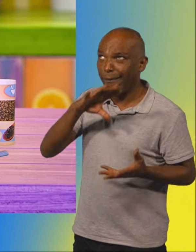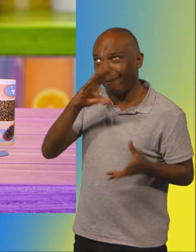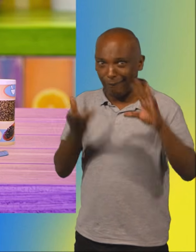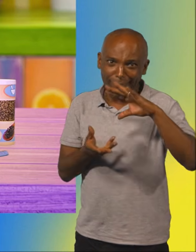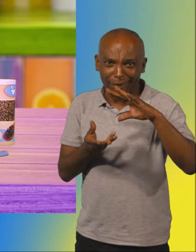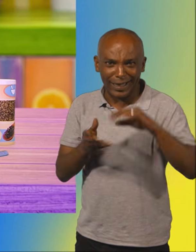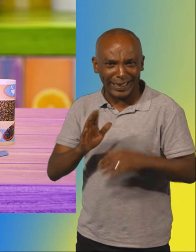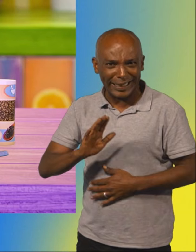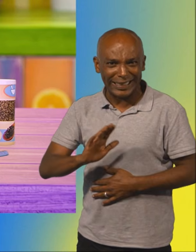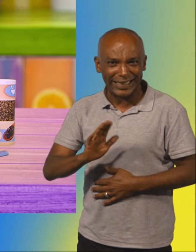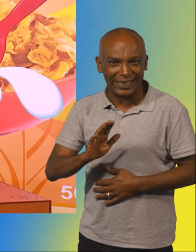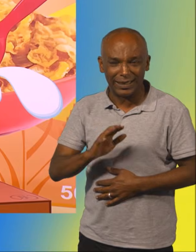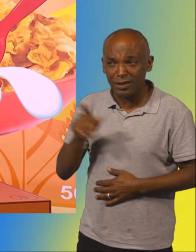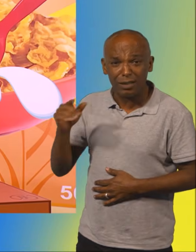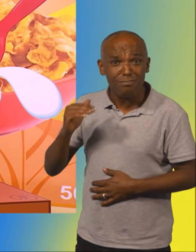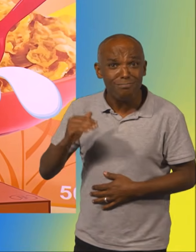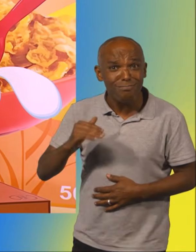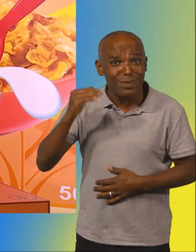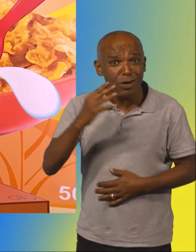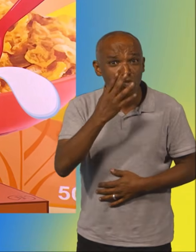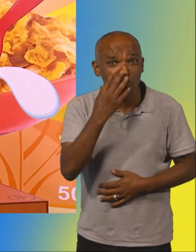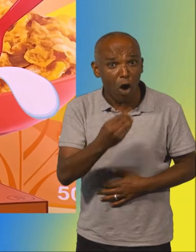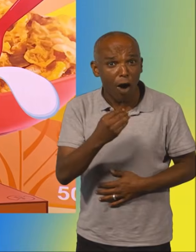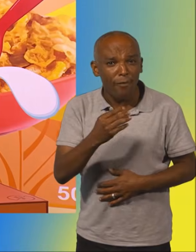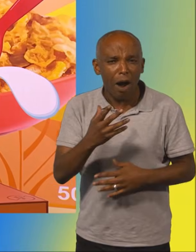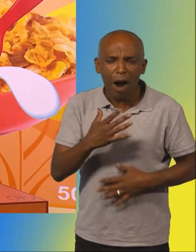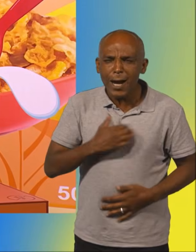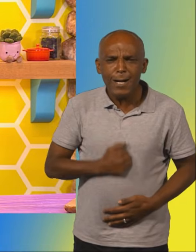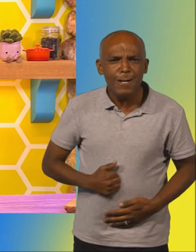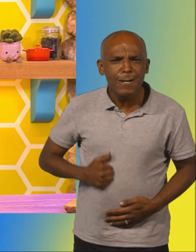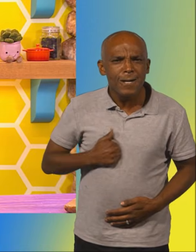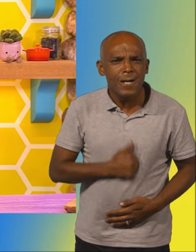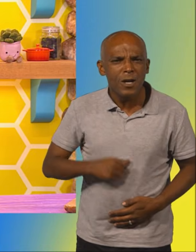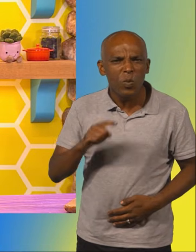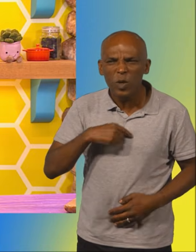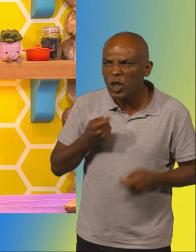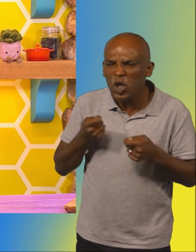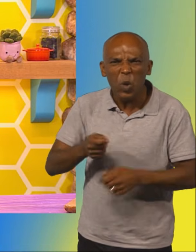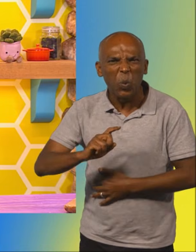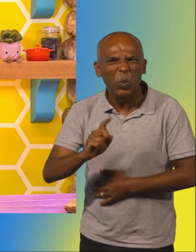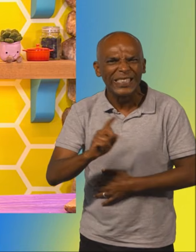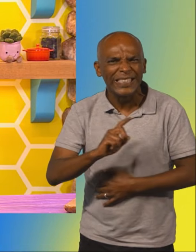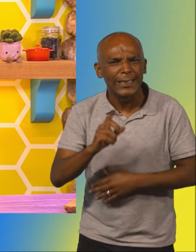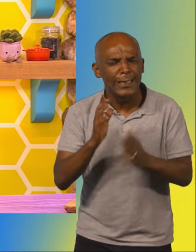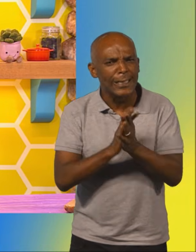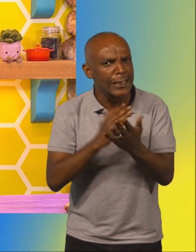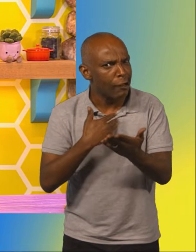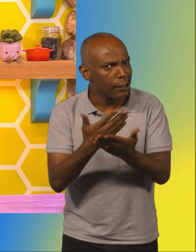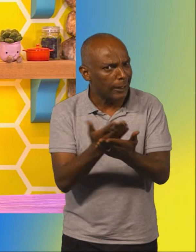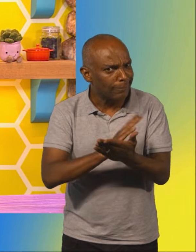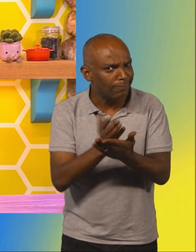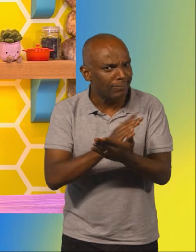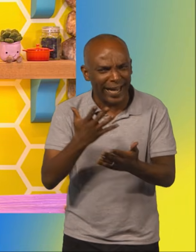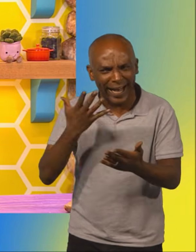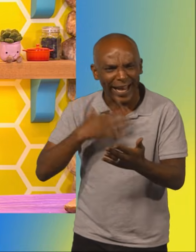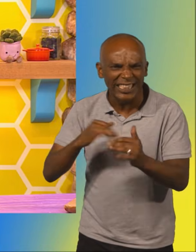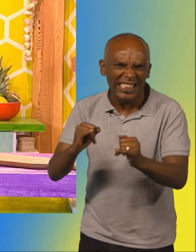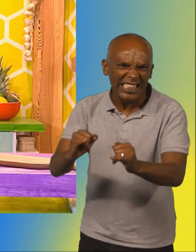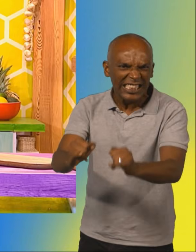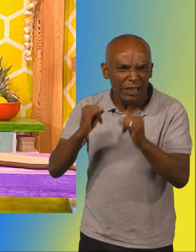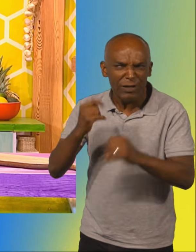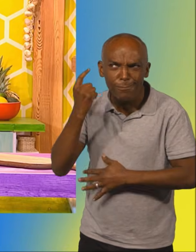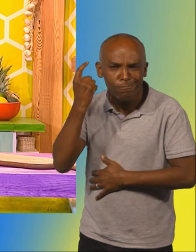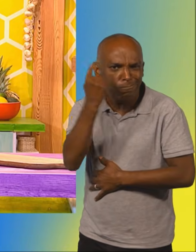big wolfy appetite, though. What are we going to cook him? I'm not sure. We need to do some serious thinking.